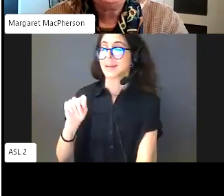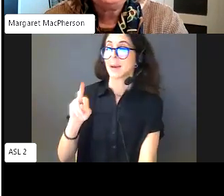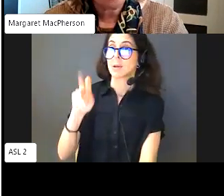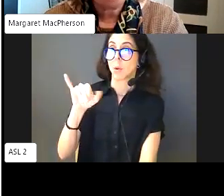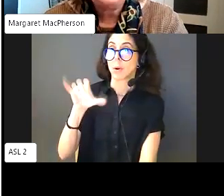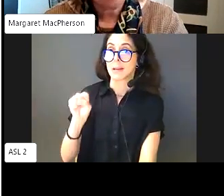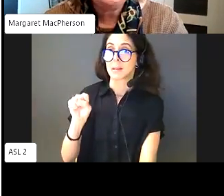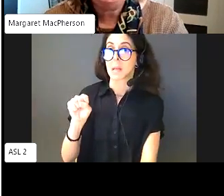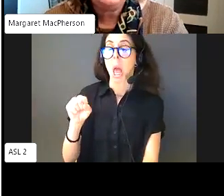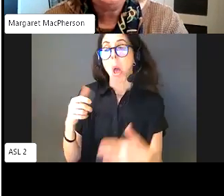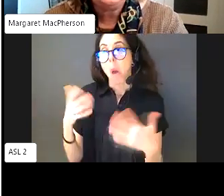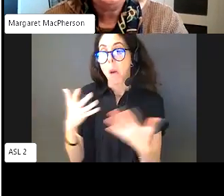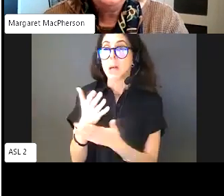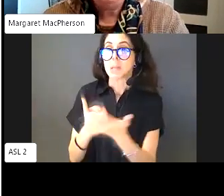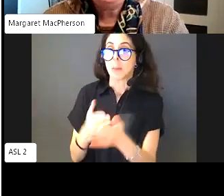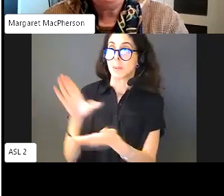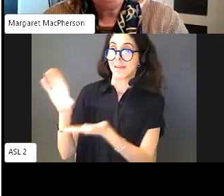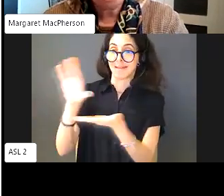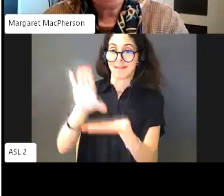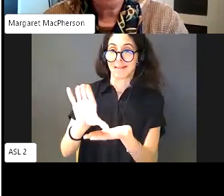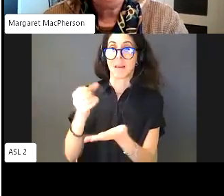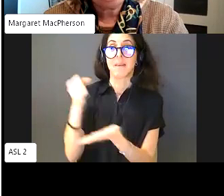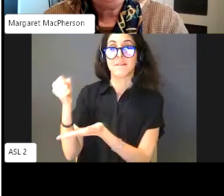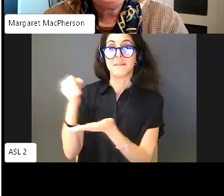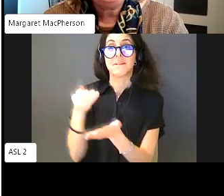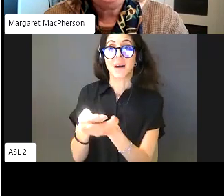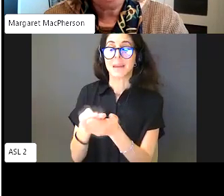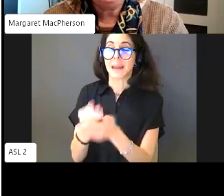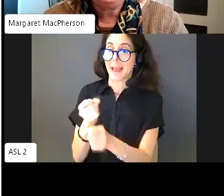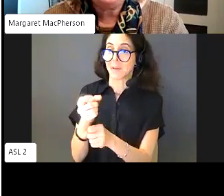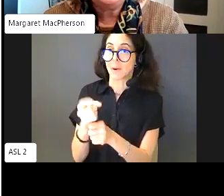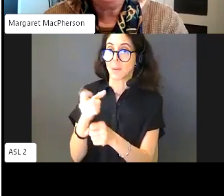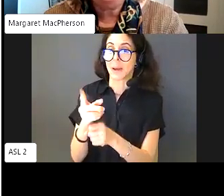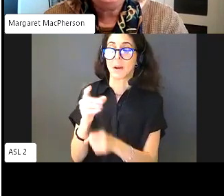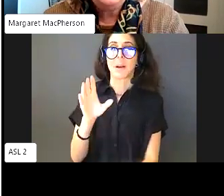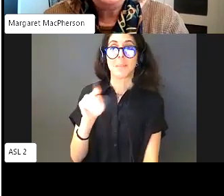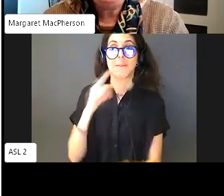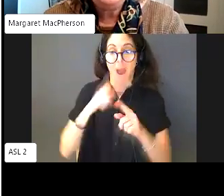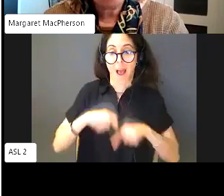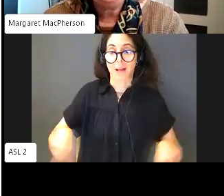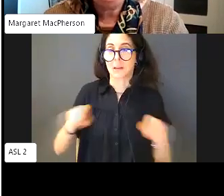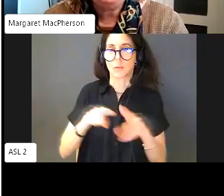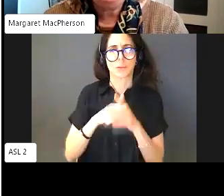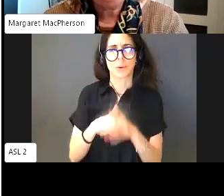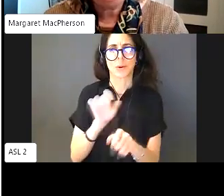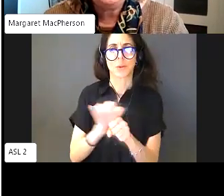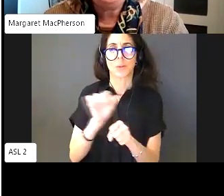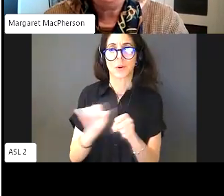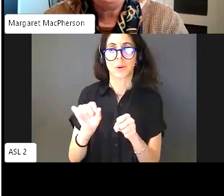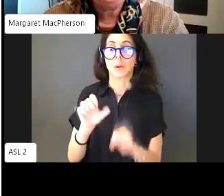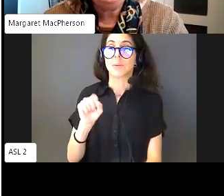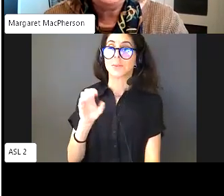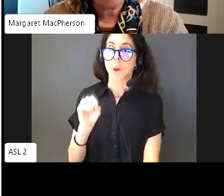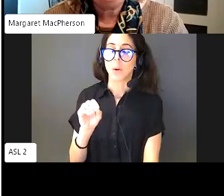are, receive annualized funding, but this is really the beginning of the work for us. And we have to acknowledge